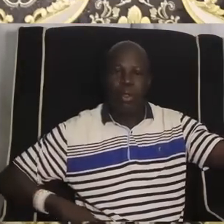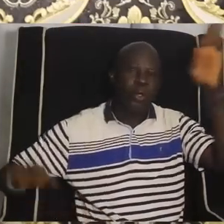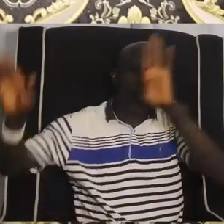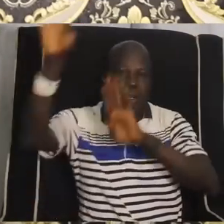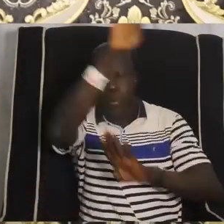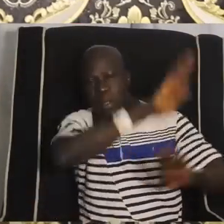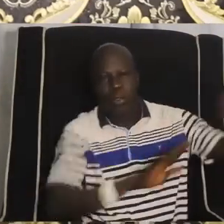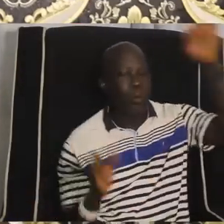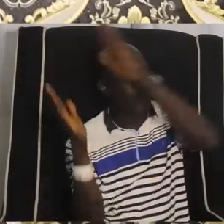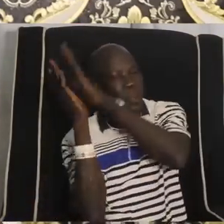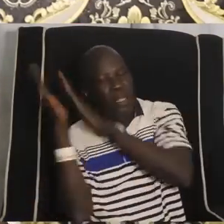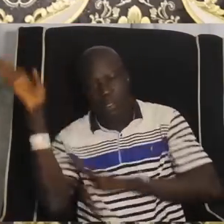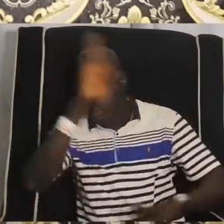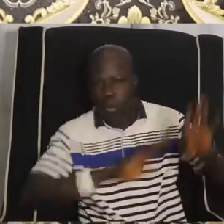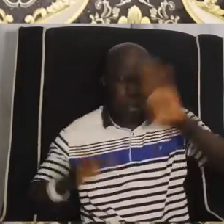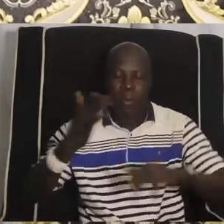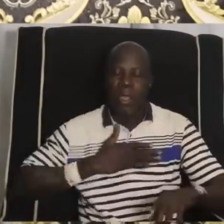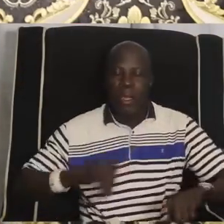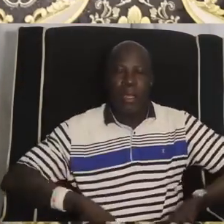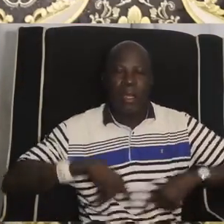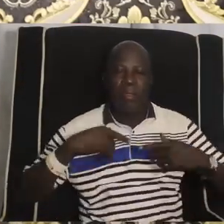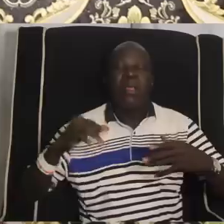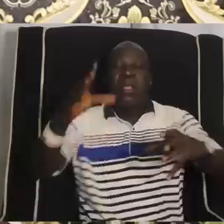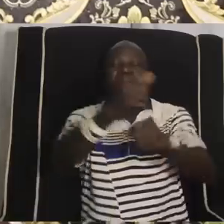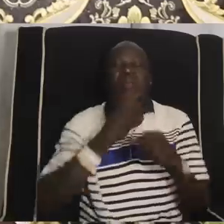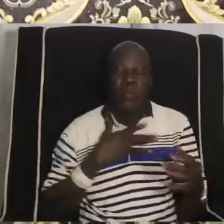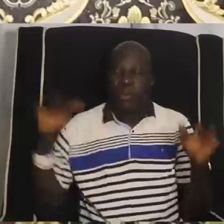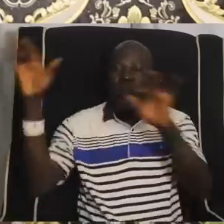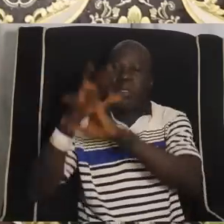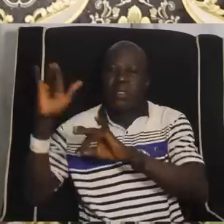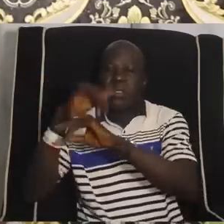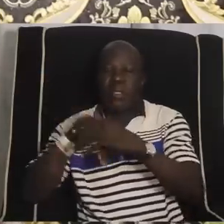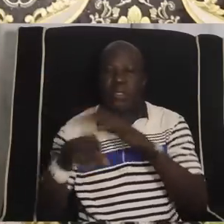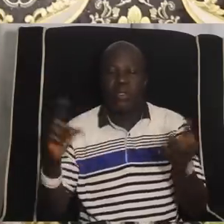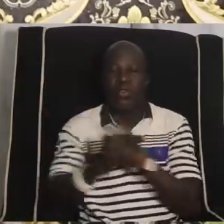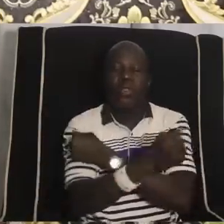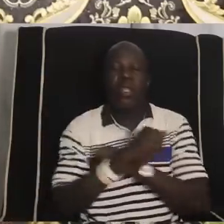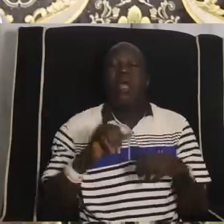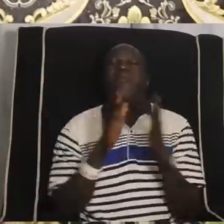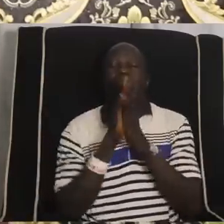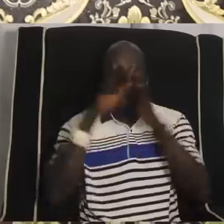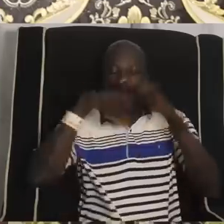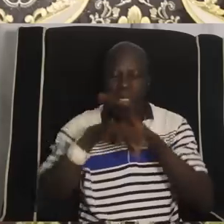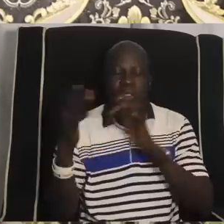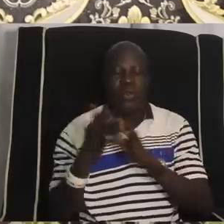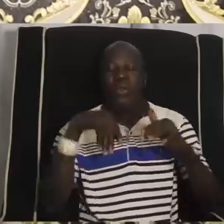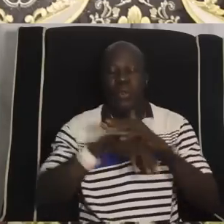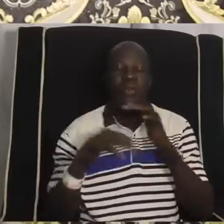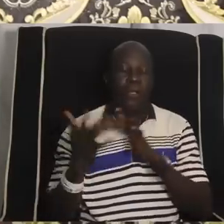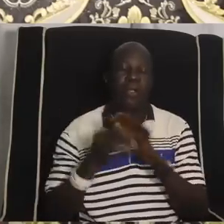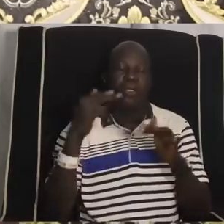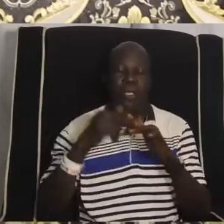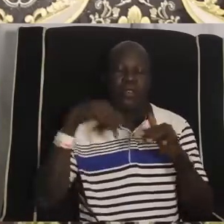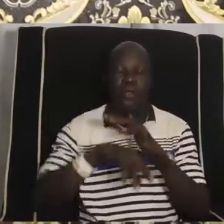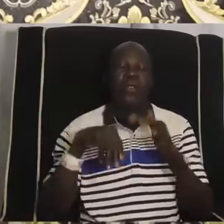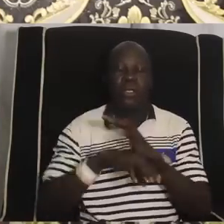ìbùsùn tó yọ ayé mi lọ́nà. Lord of faith torment my life. Ẹ fàánú gbà mí lónìí. Save me from mercy to God. Oya àdúrà. Orúkọ Jésù.